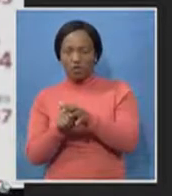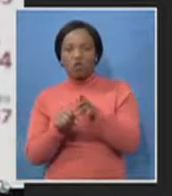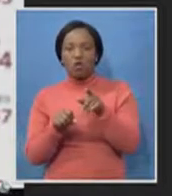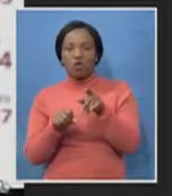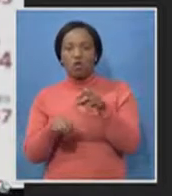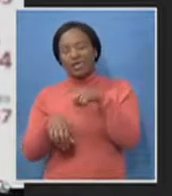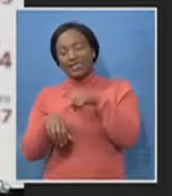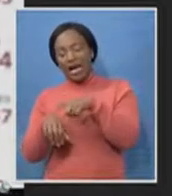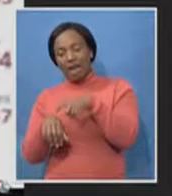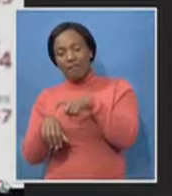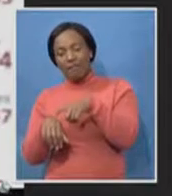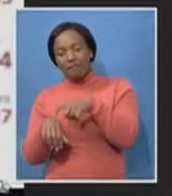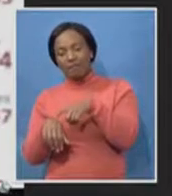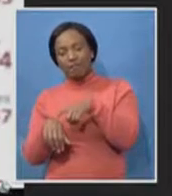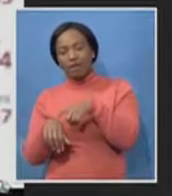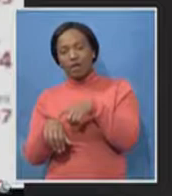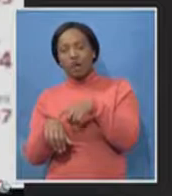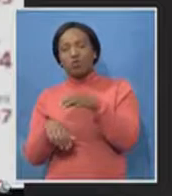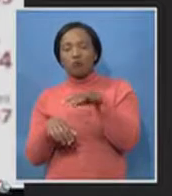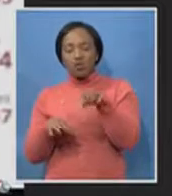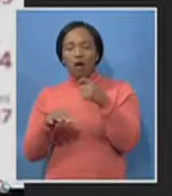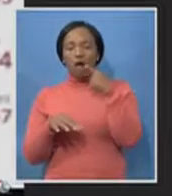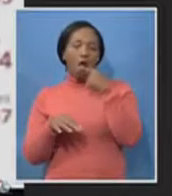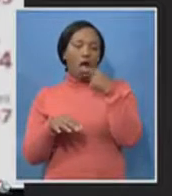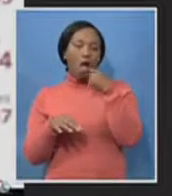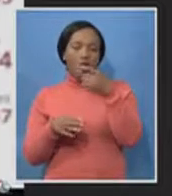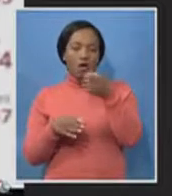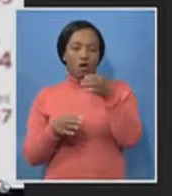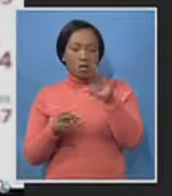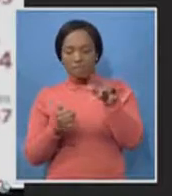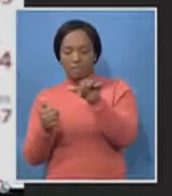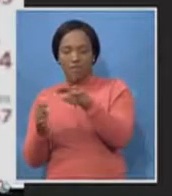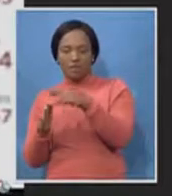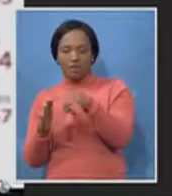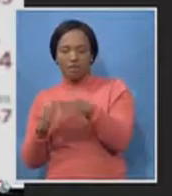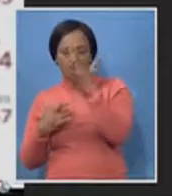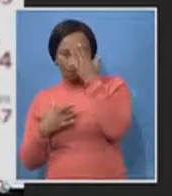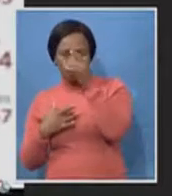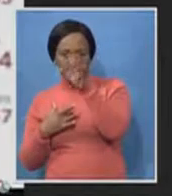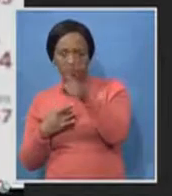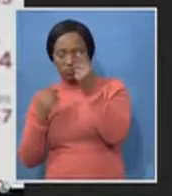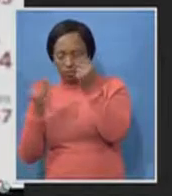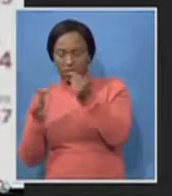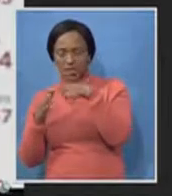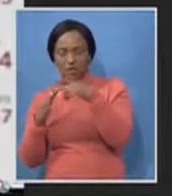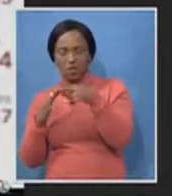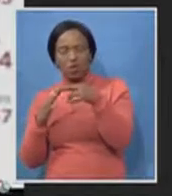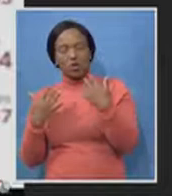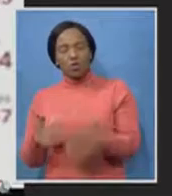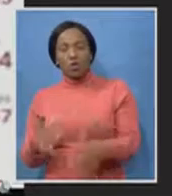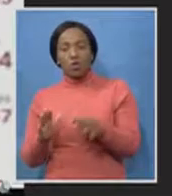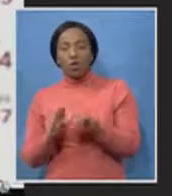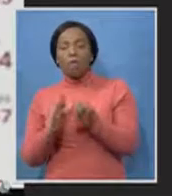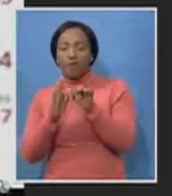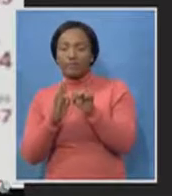specimens to when you return the results to the patient and you act on the results. I think that is the most important thing that needs to be done with testing. It's